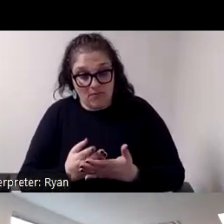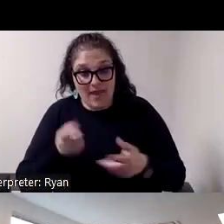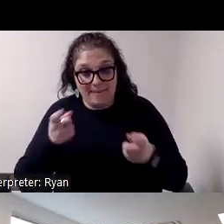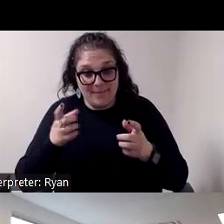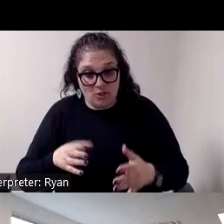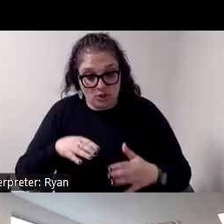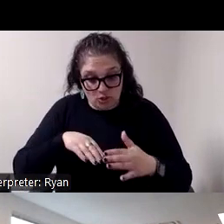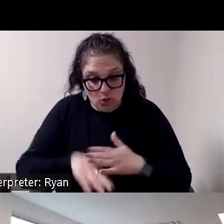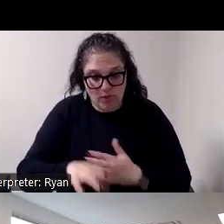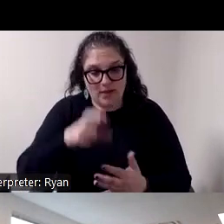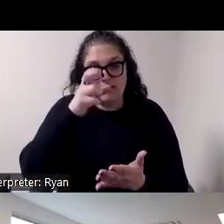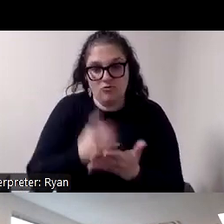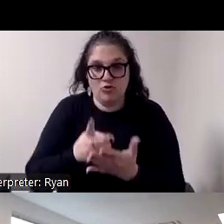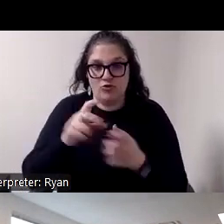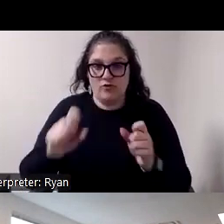in and approve that.